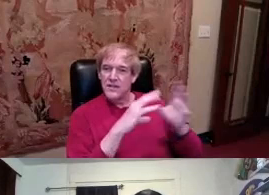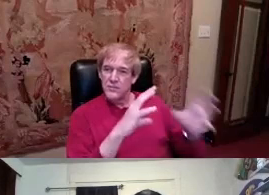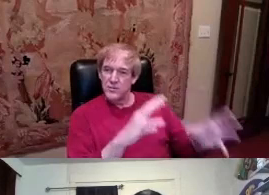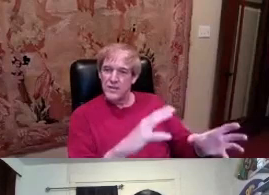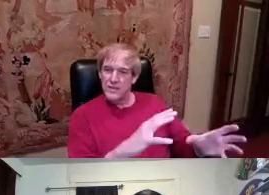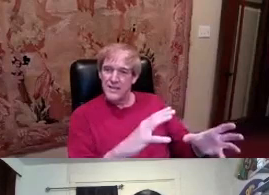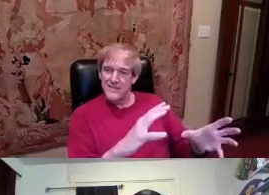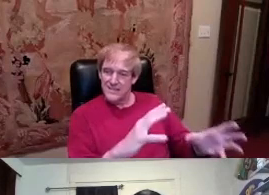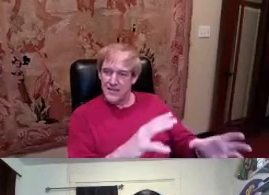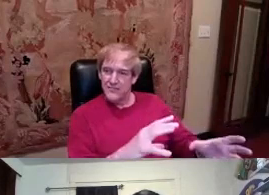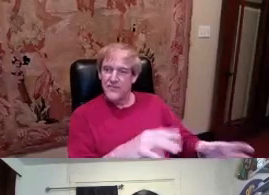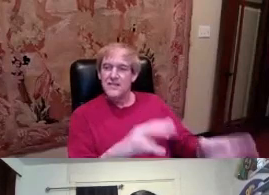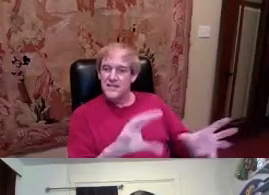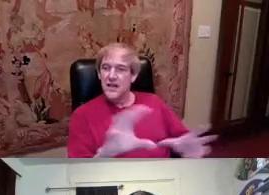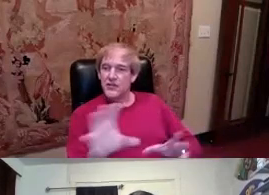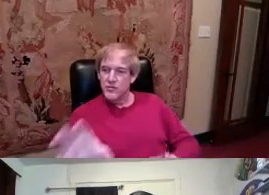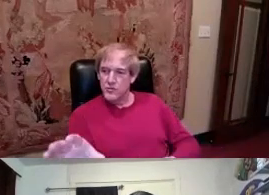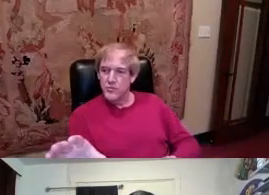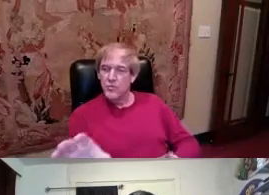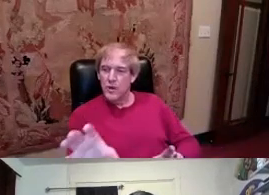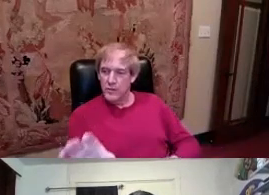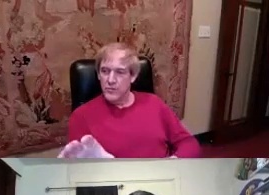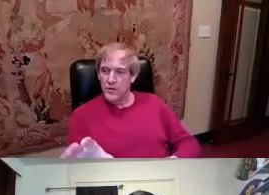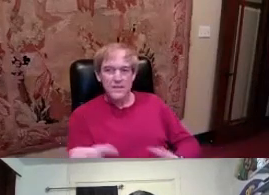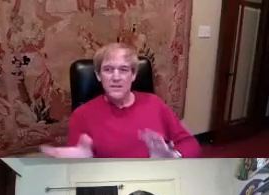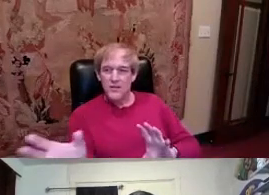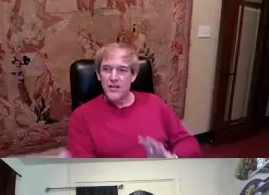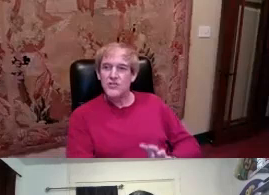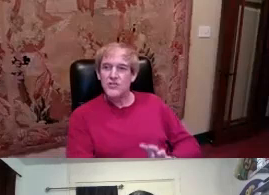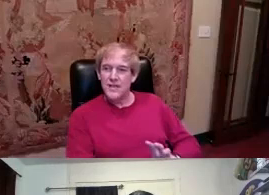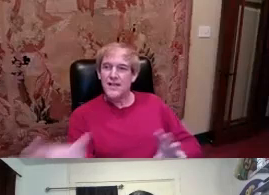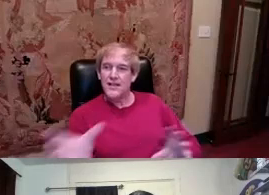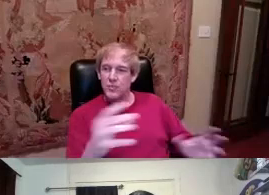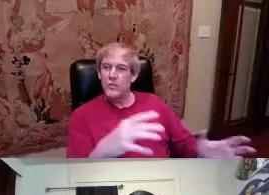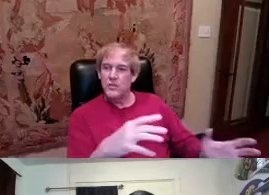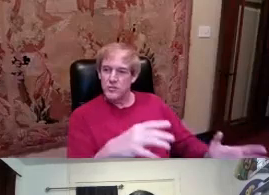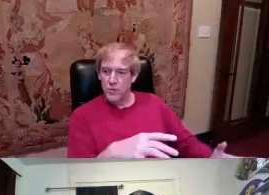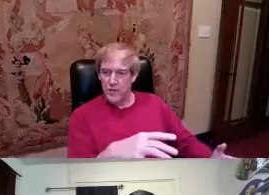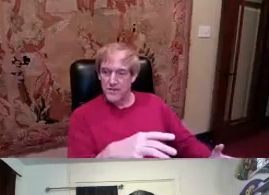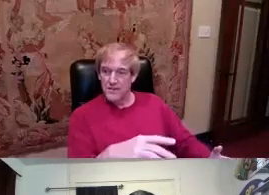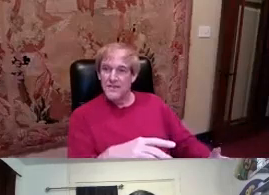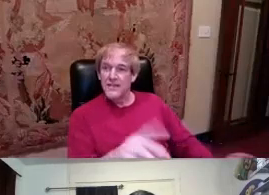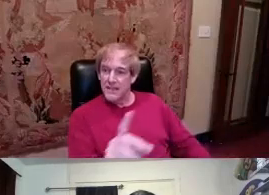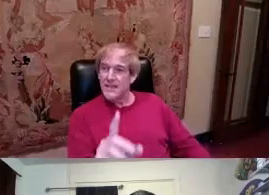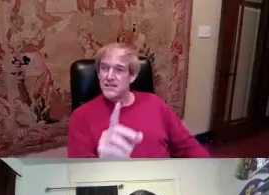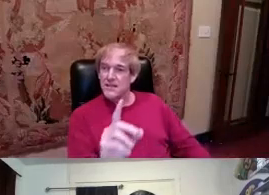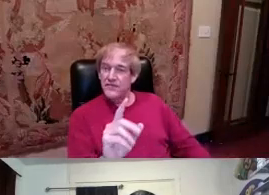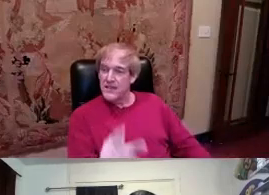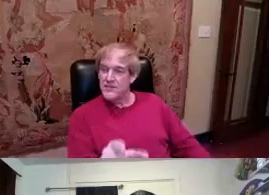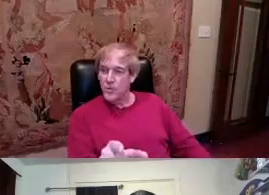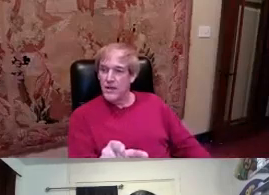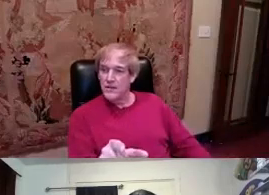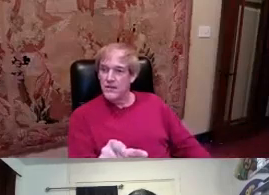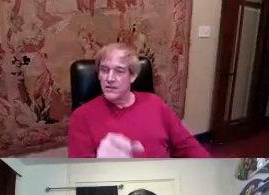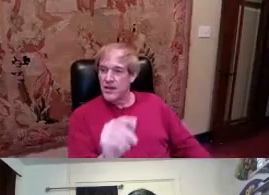the community itself tell you what we want, not you tell us what we should want. In the case of